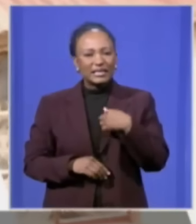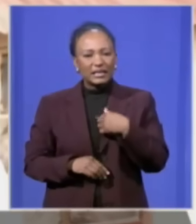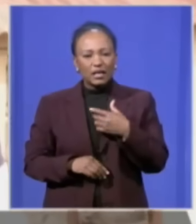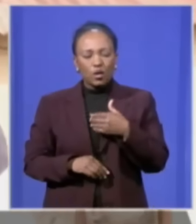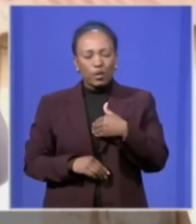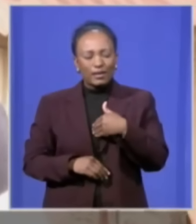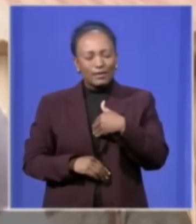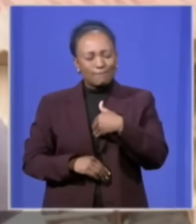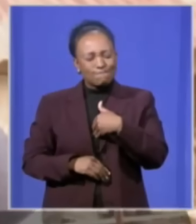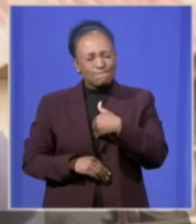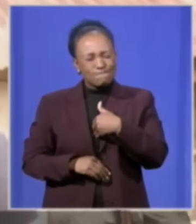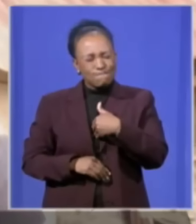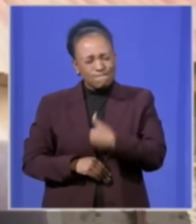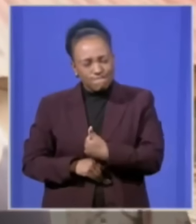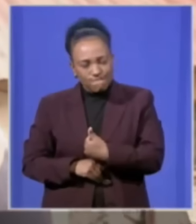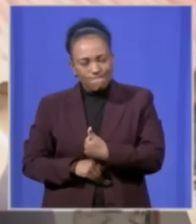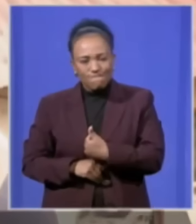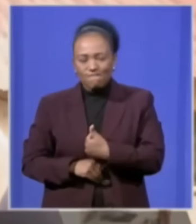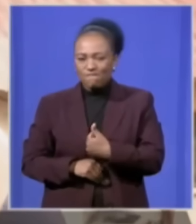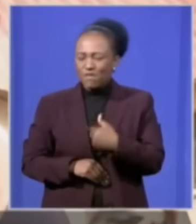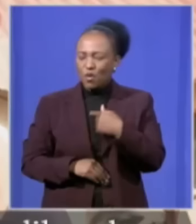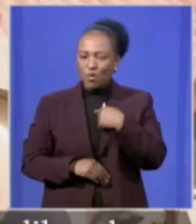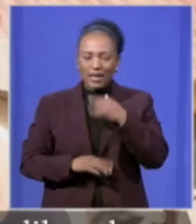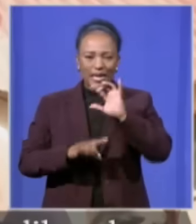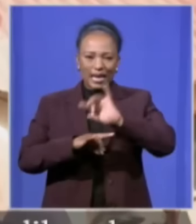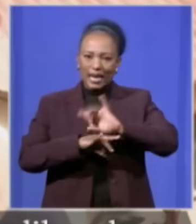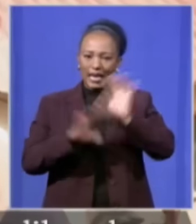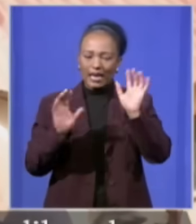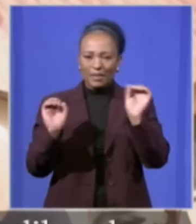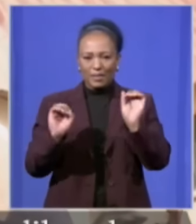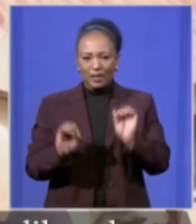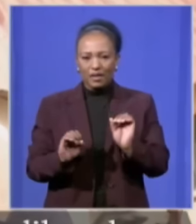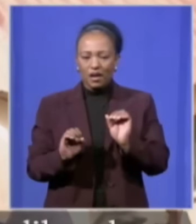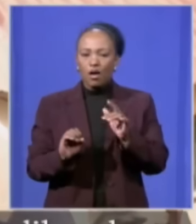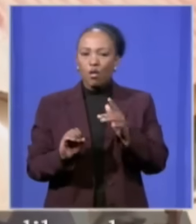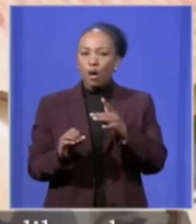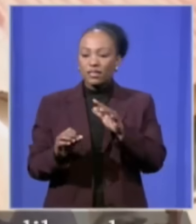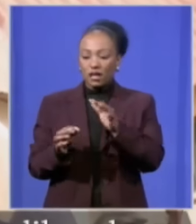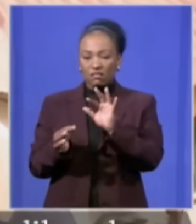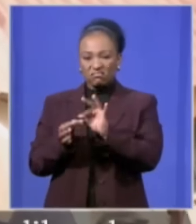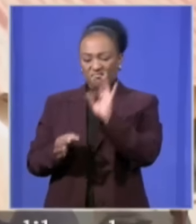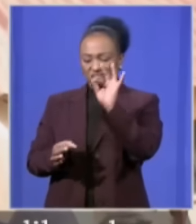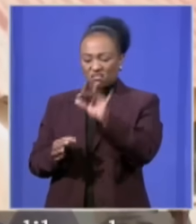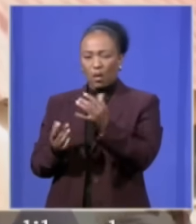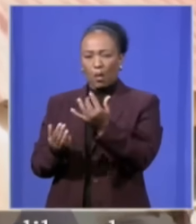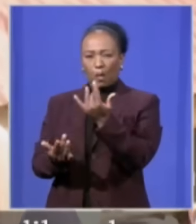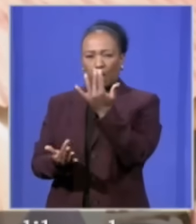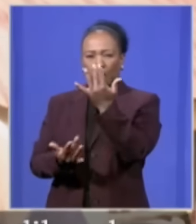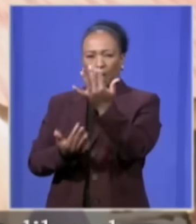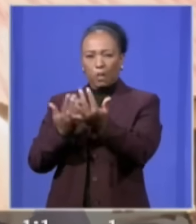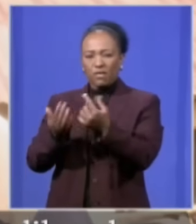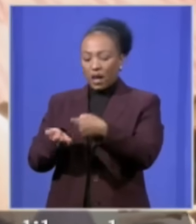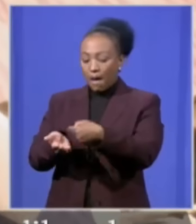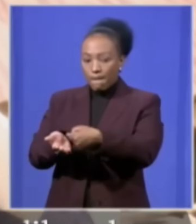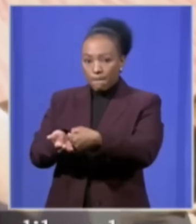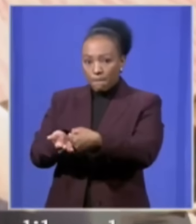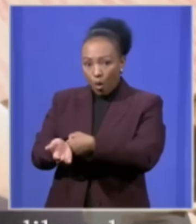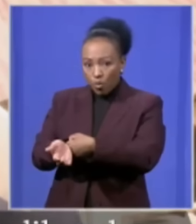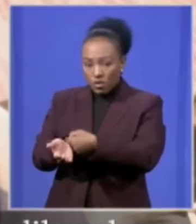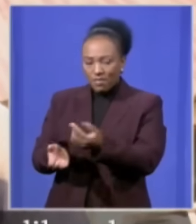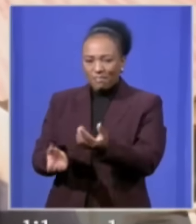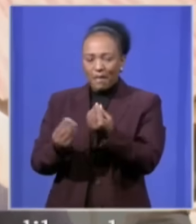okwenzeke ngayo. Seo se nyamišago ke gore o swele lore ba humane fela lerapo le tee fela.